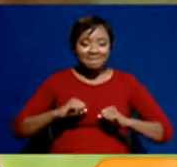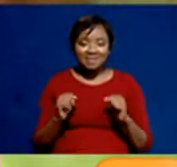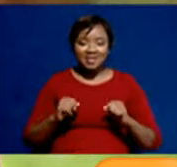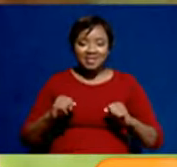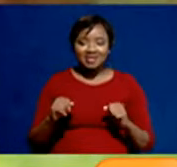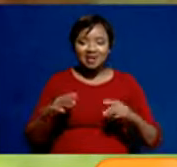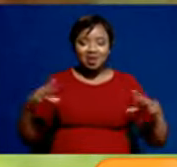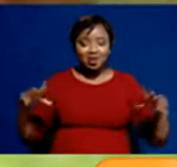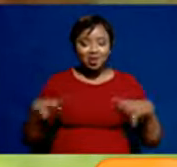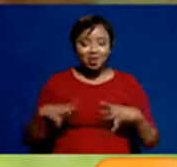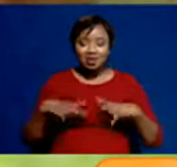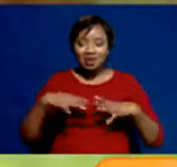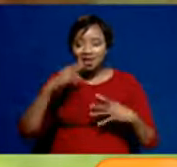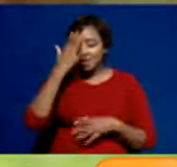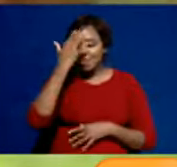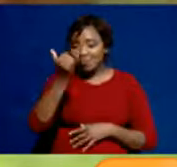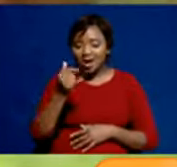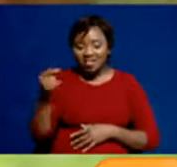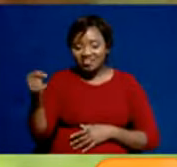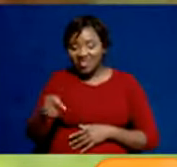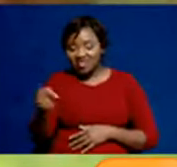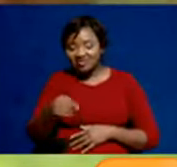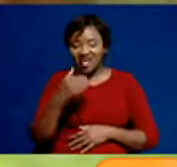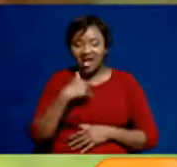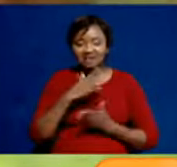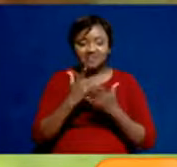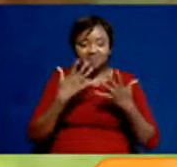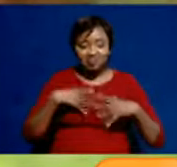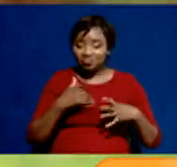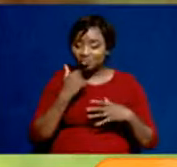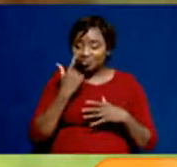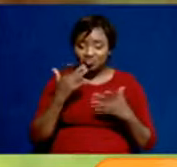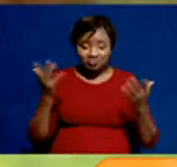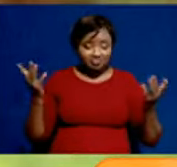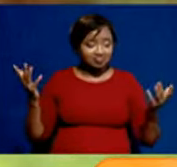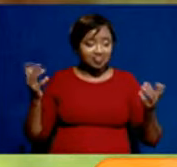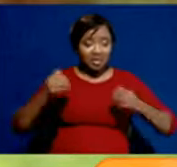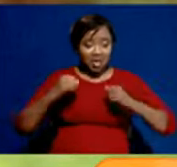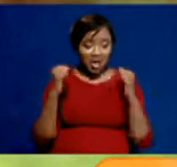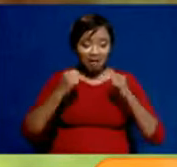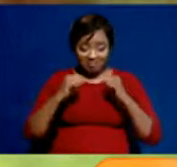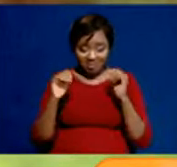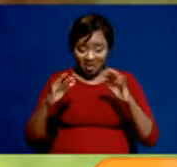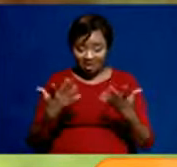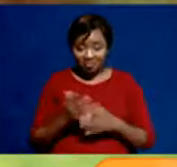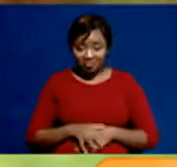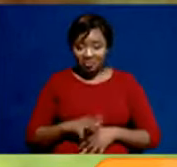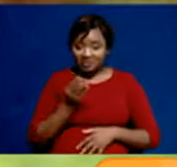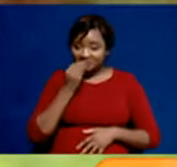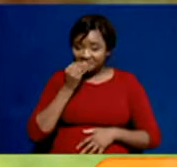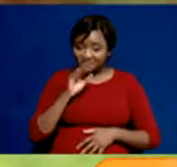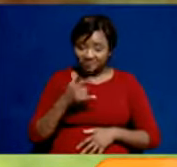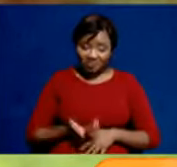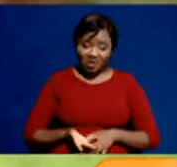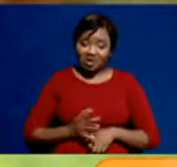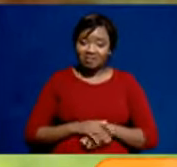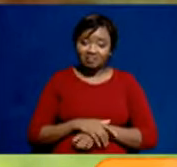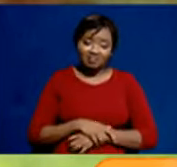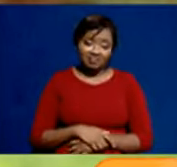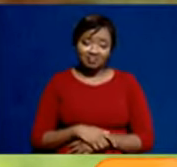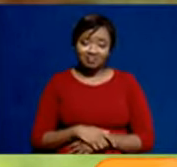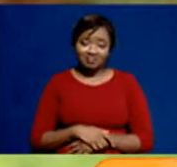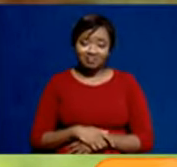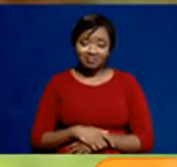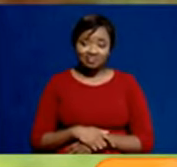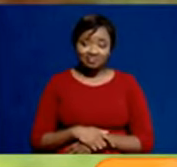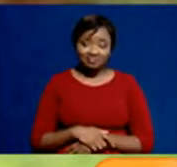holidays, because there are people who really have no idea how they'll get their next meal.